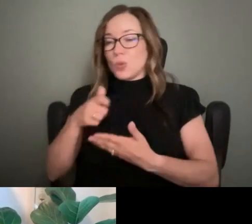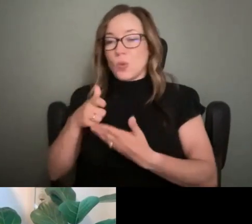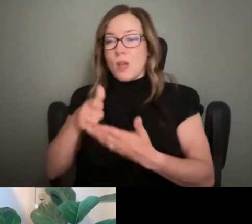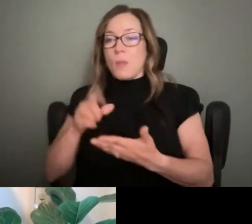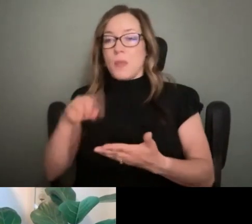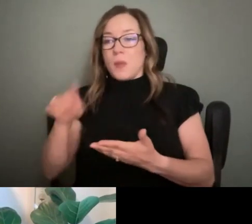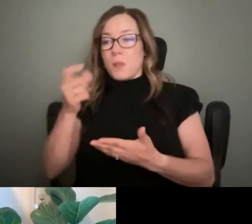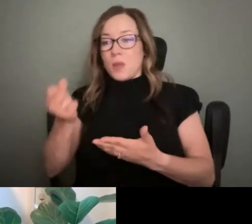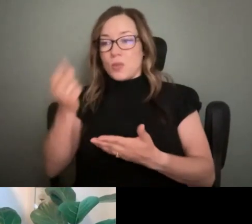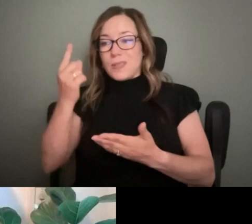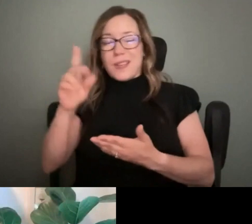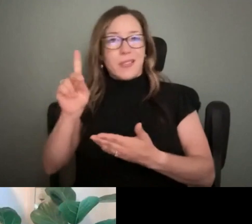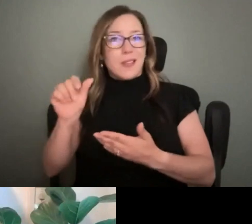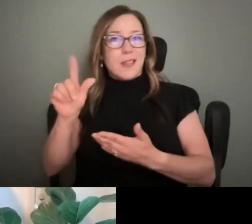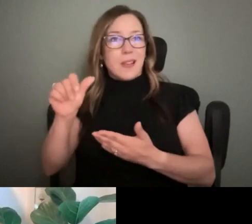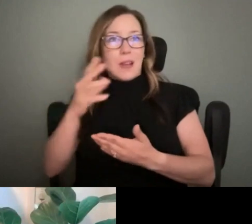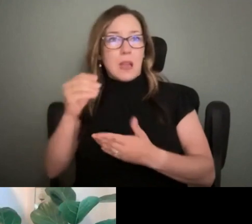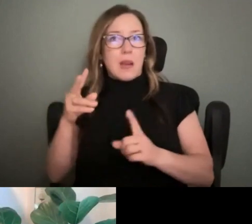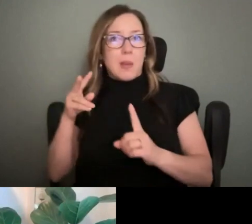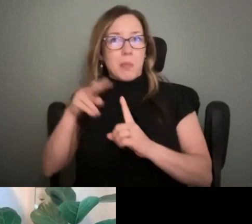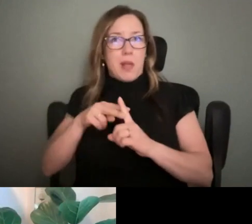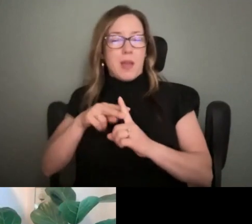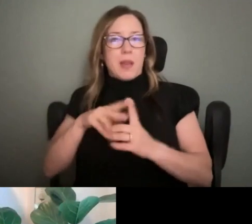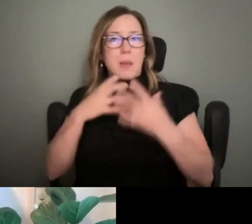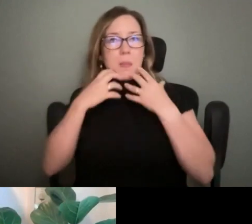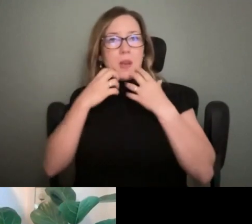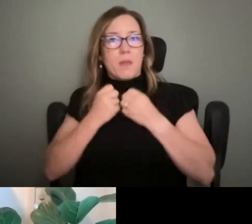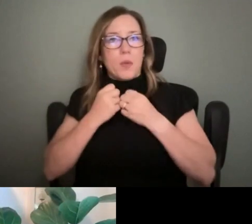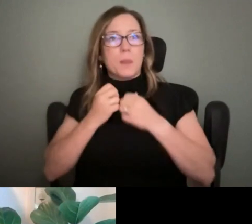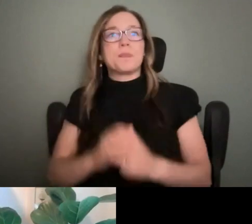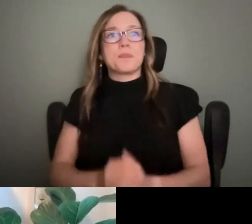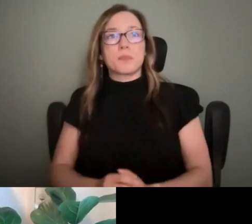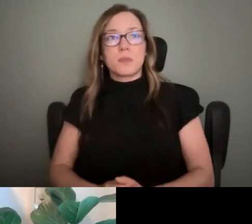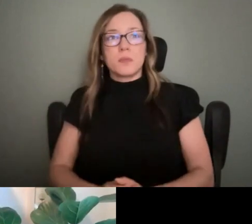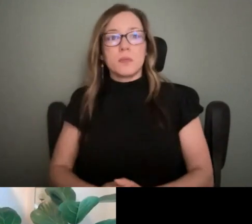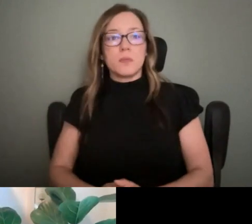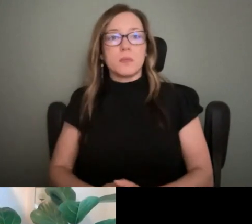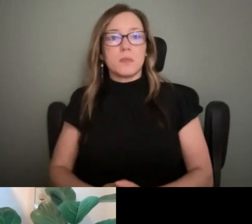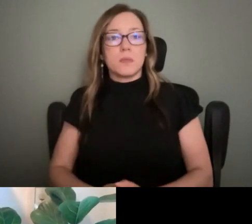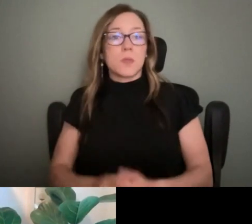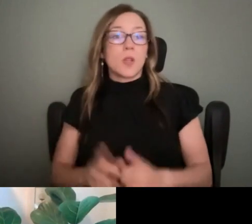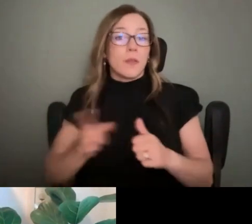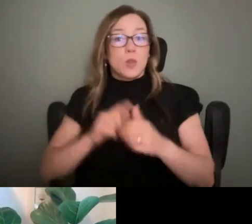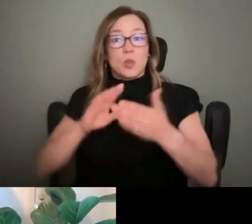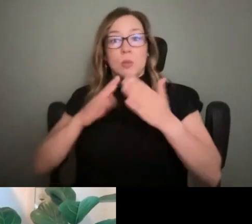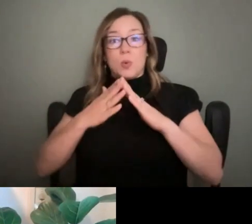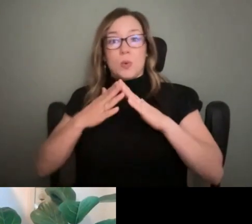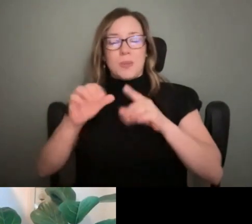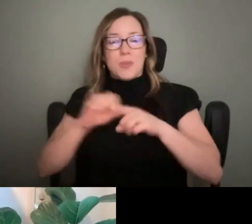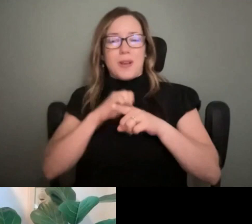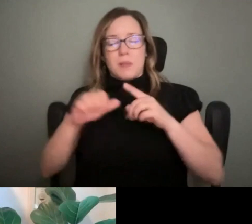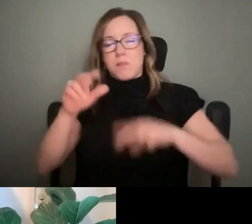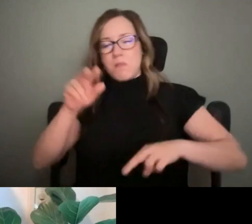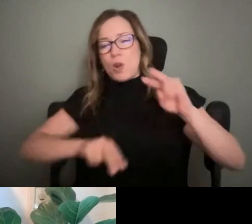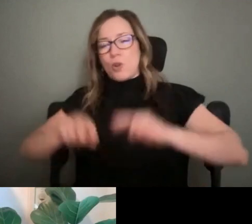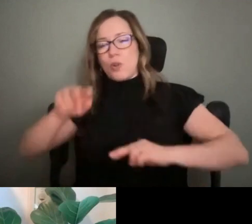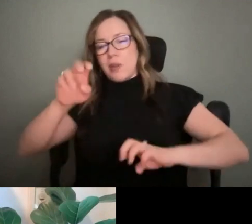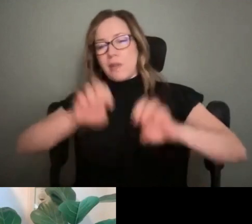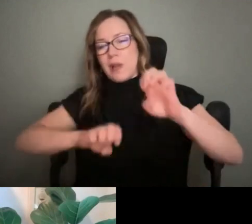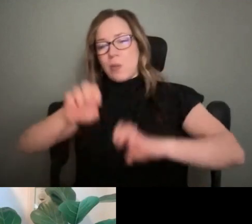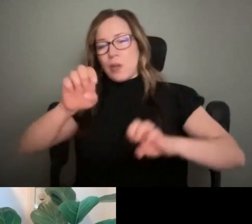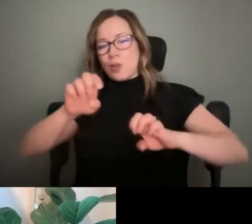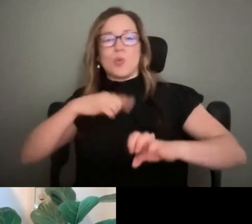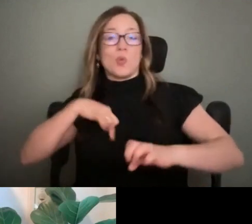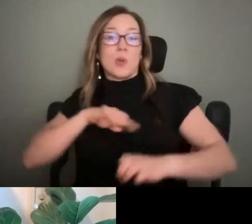data and apply it in a meaningful way. This is our first community practice focused on monitoring and evaluation, but we